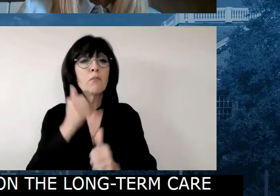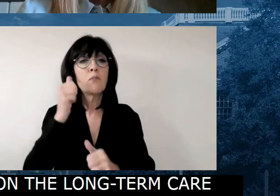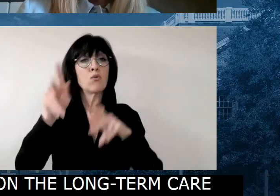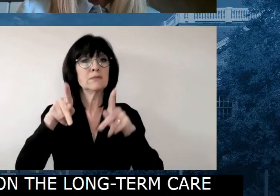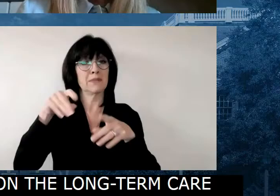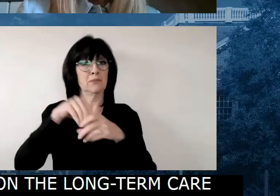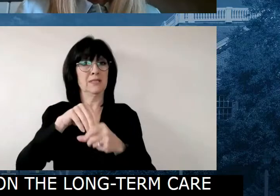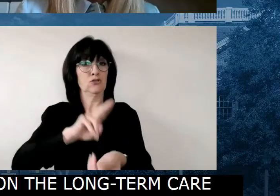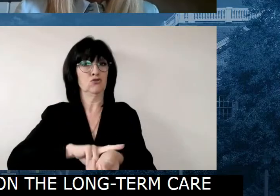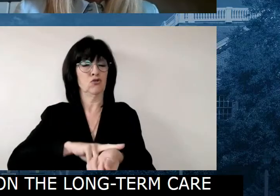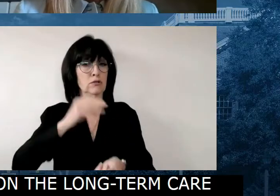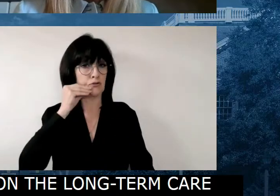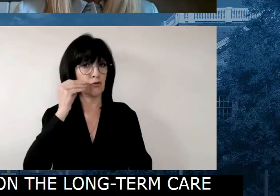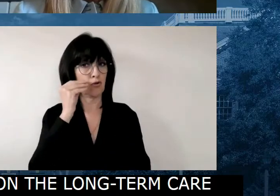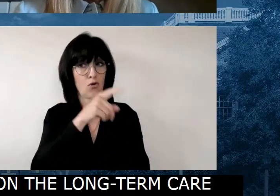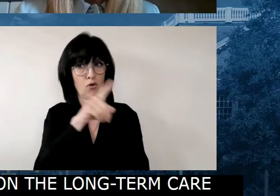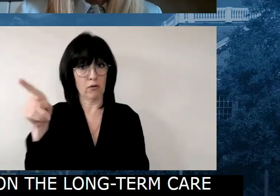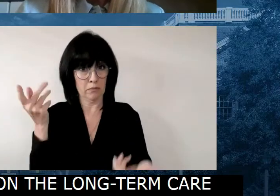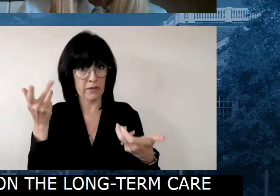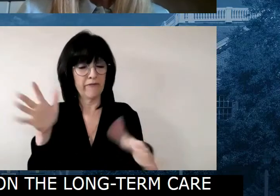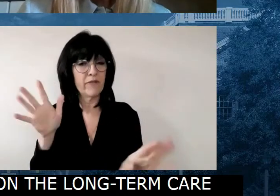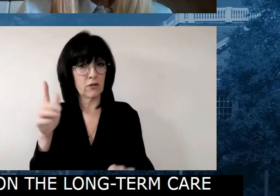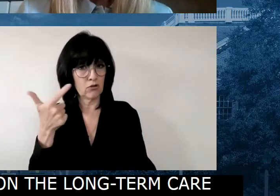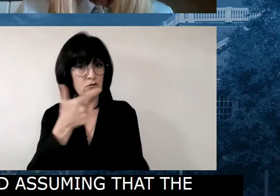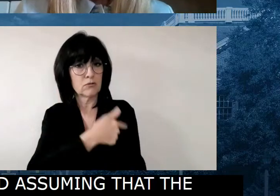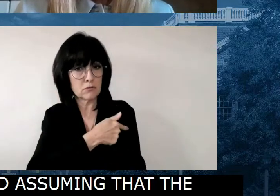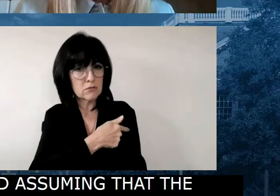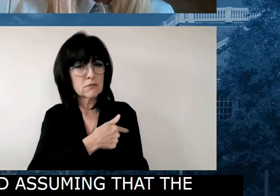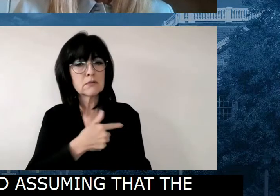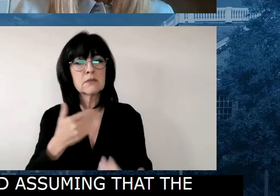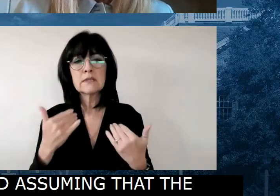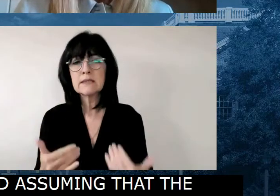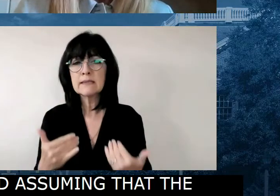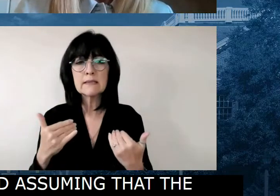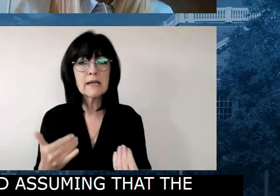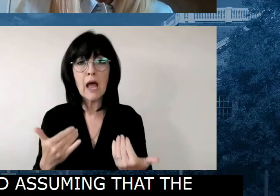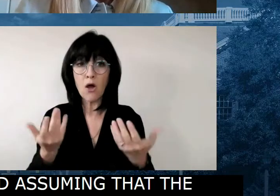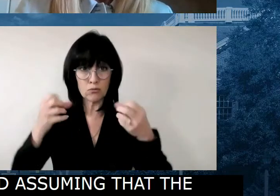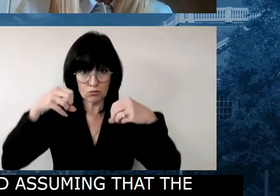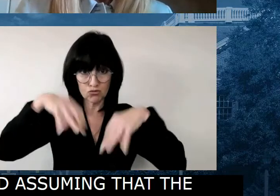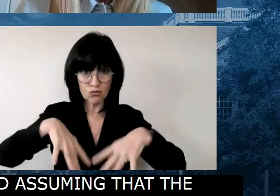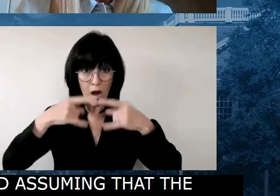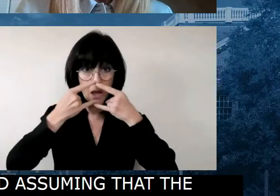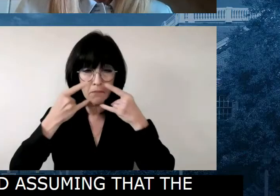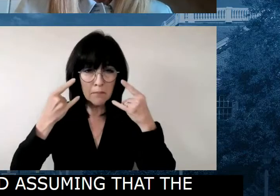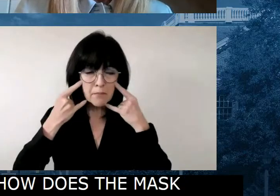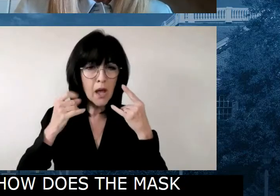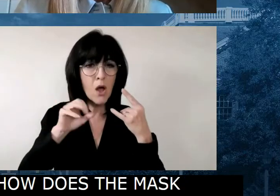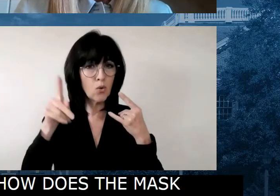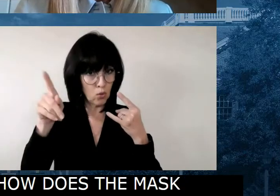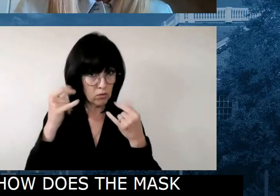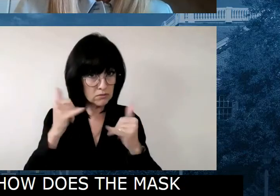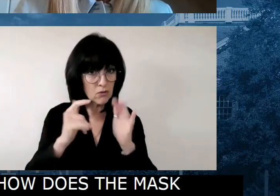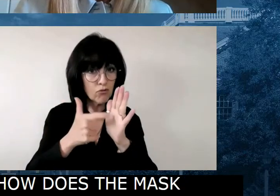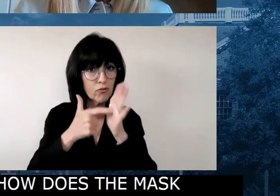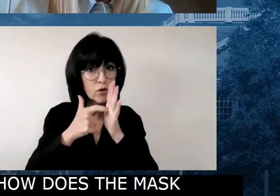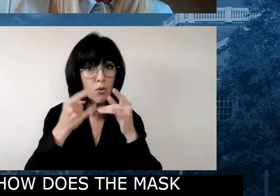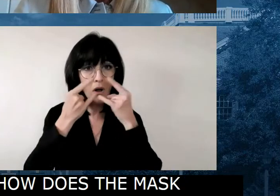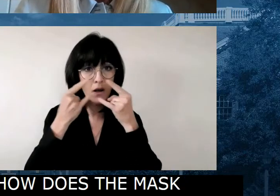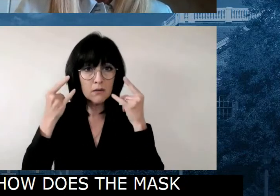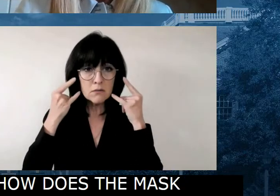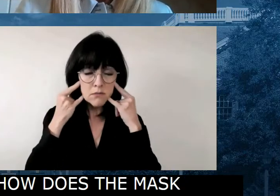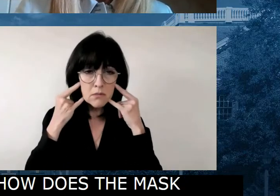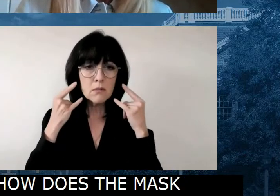mask wearing, social distancing affect those residents, and what maybe can they do now that they couldn't have